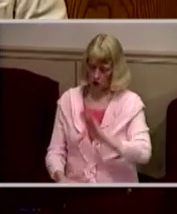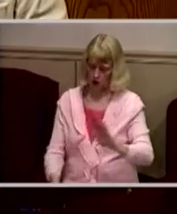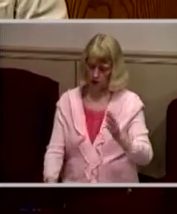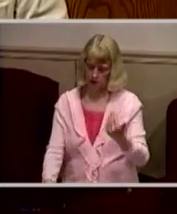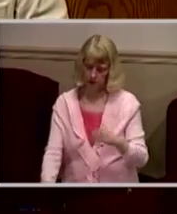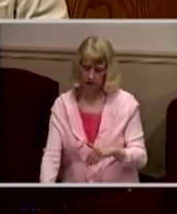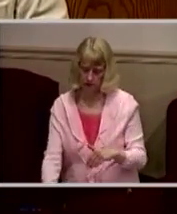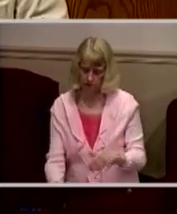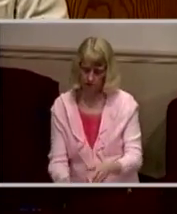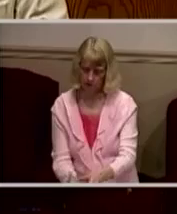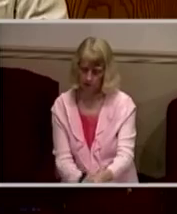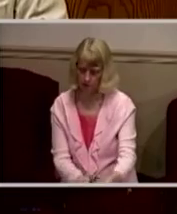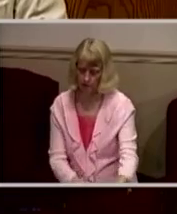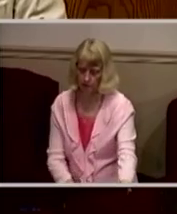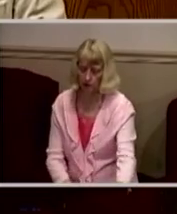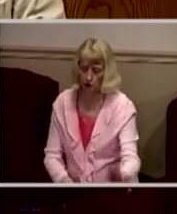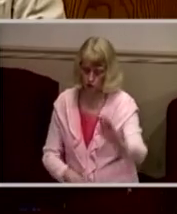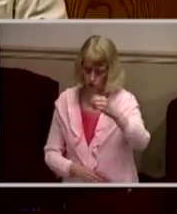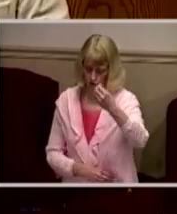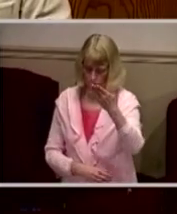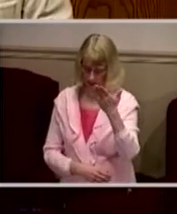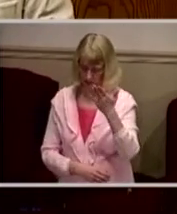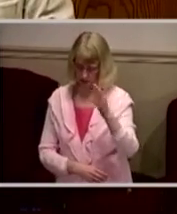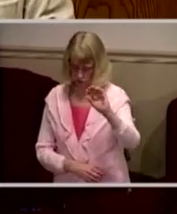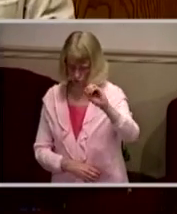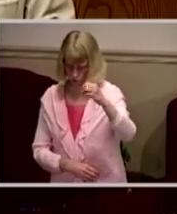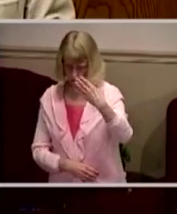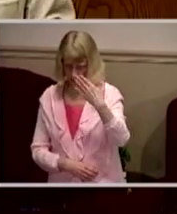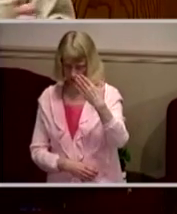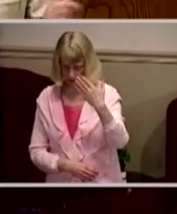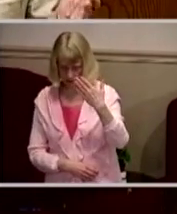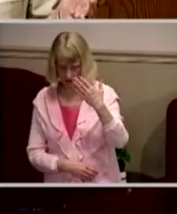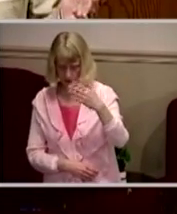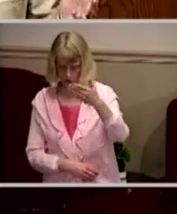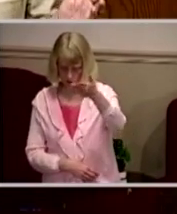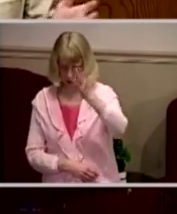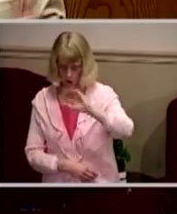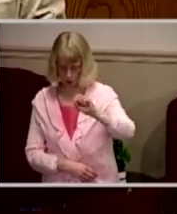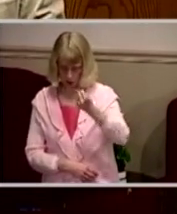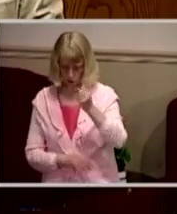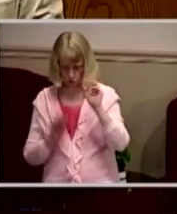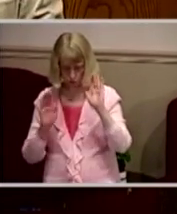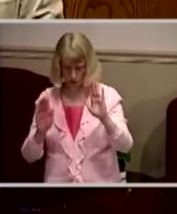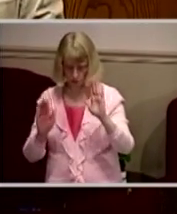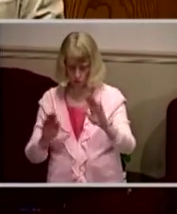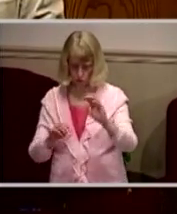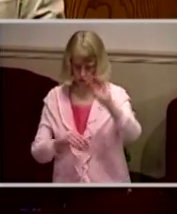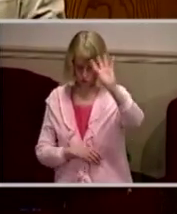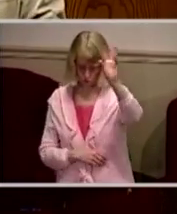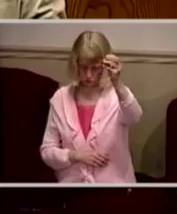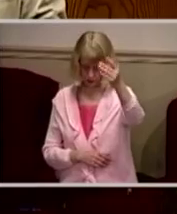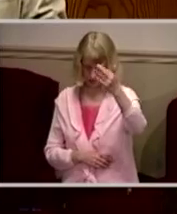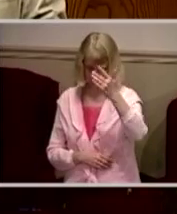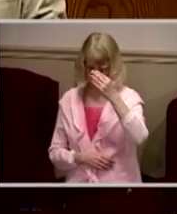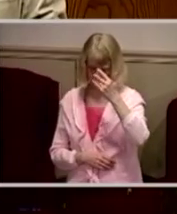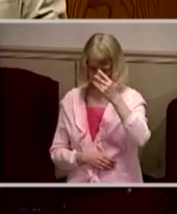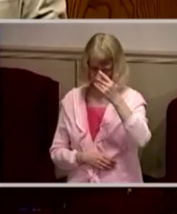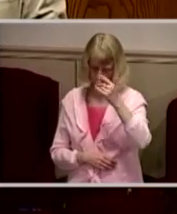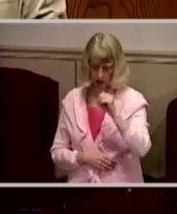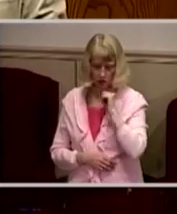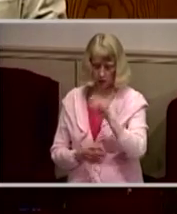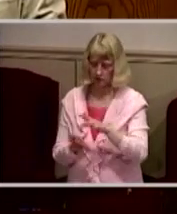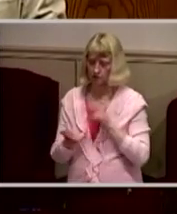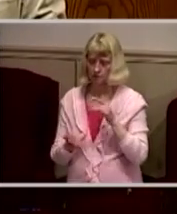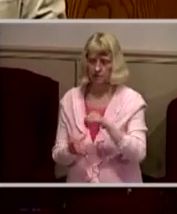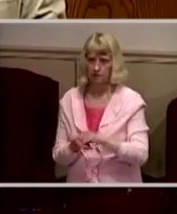Himself. Grace, grace, God's wonderful grace. Let's not take it